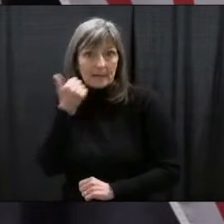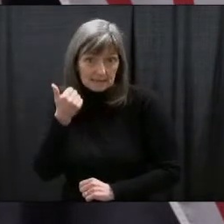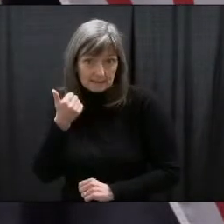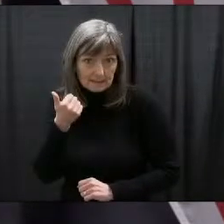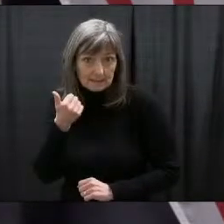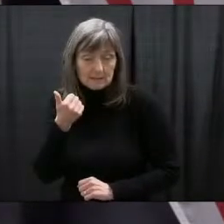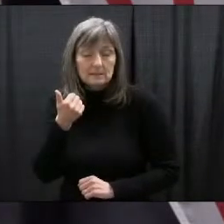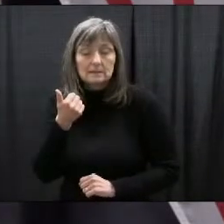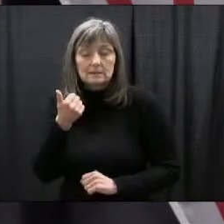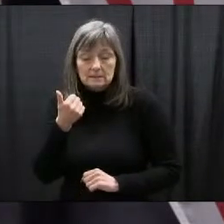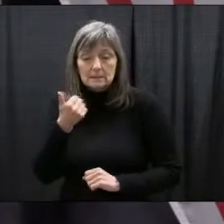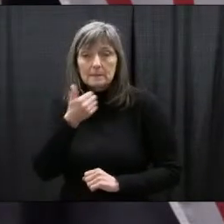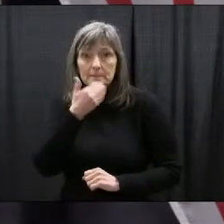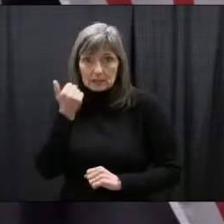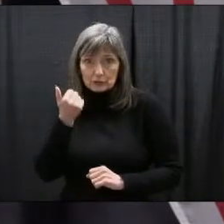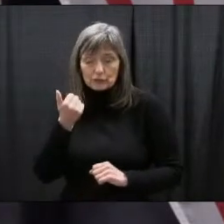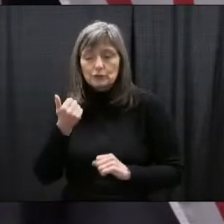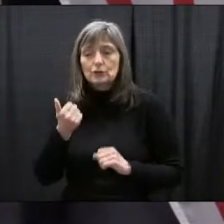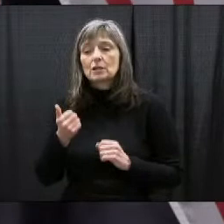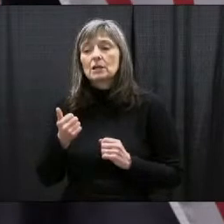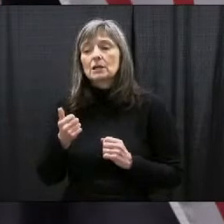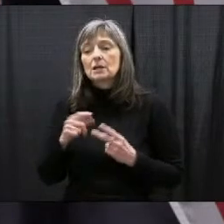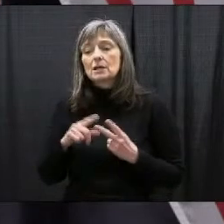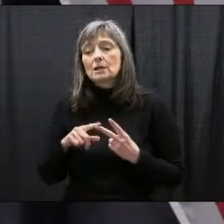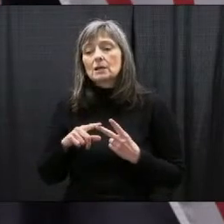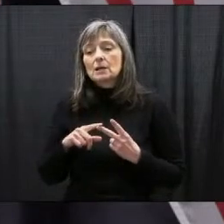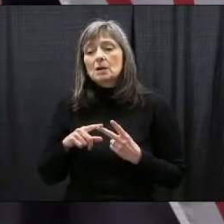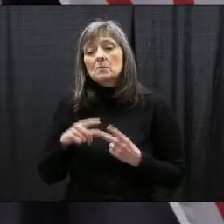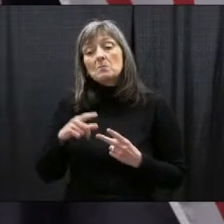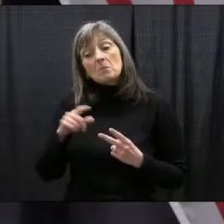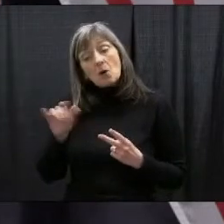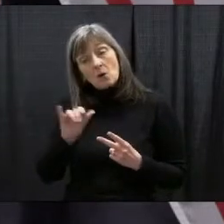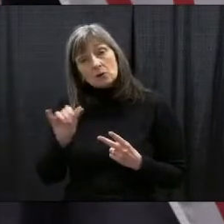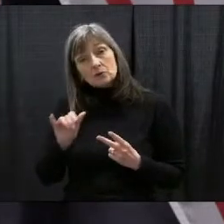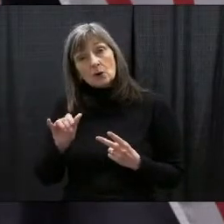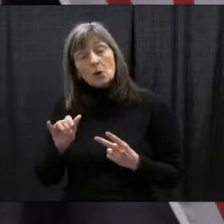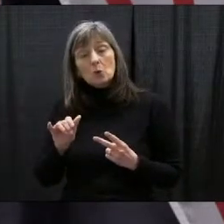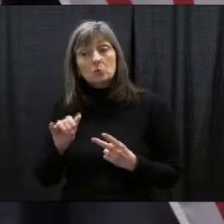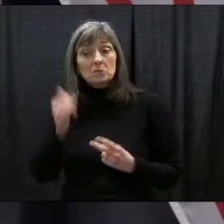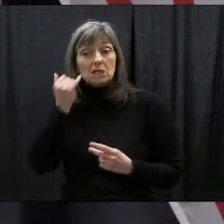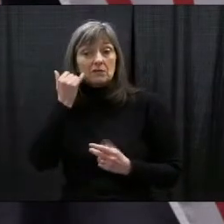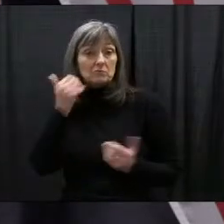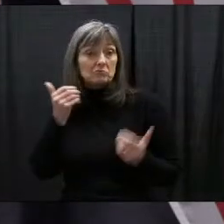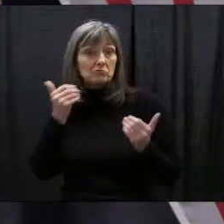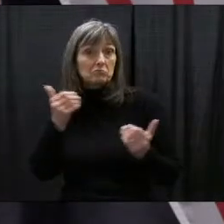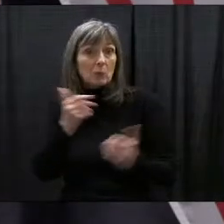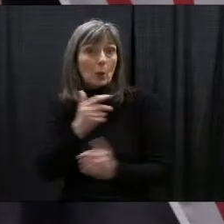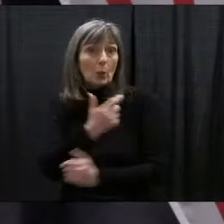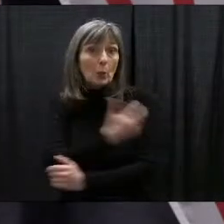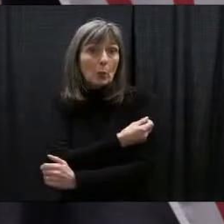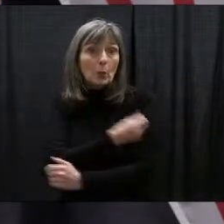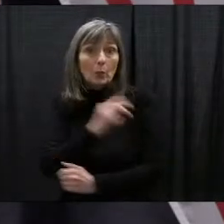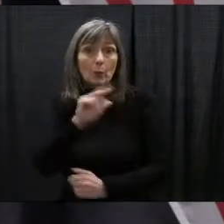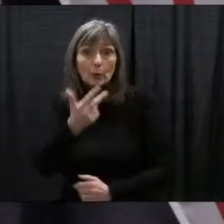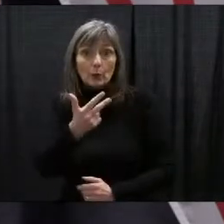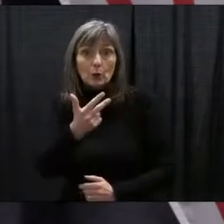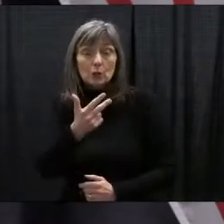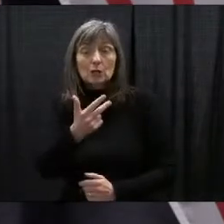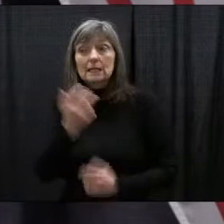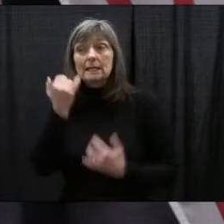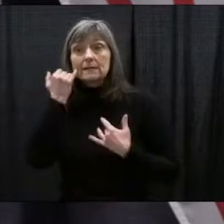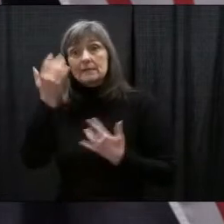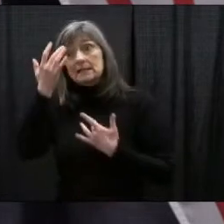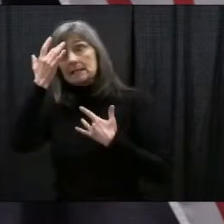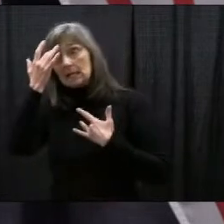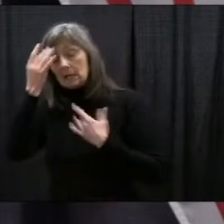boost from the booster post-infection. However, we do know that it's safe to get the booster after you've had an infection. Once